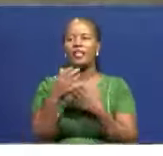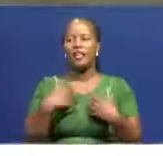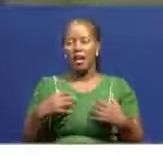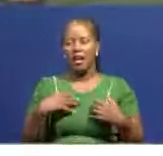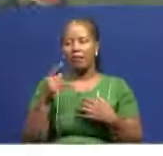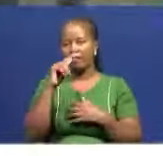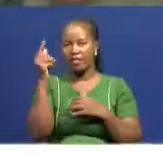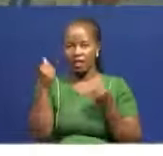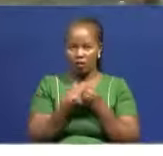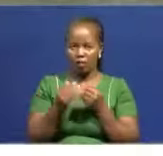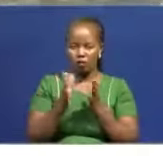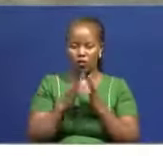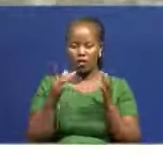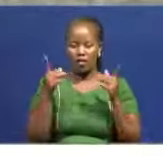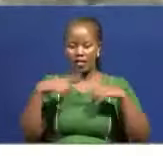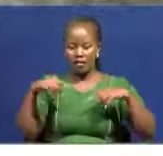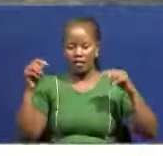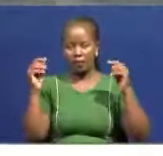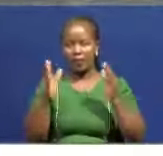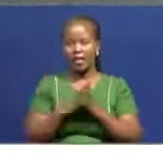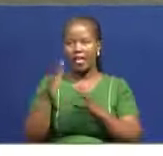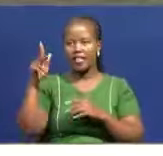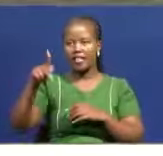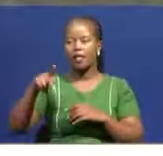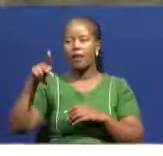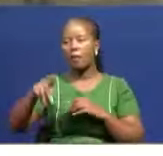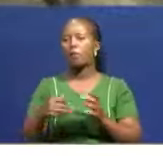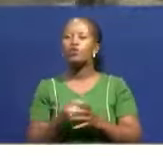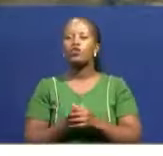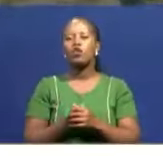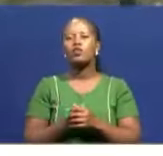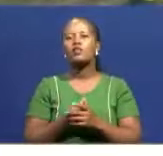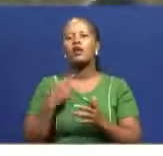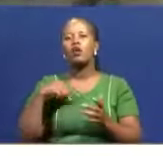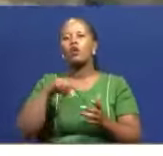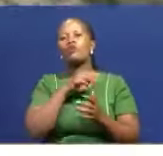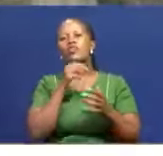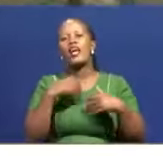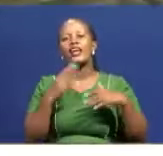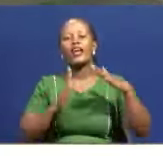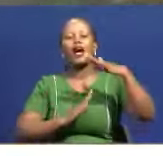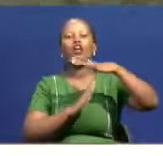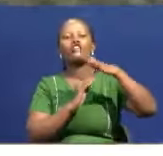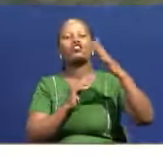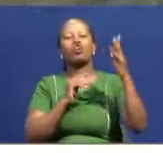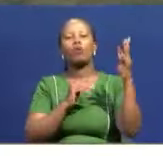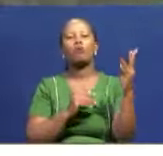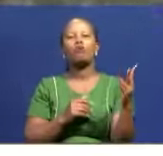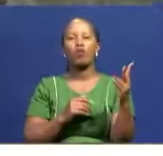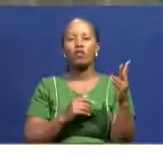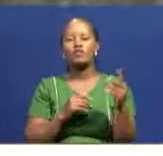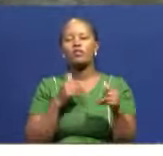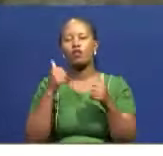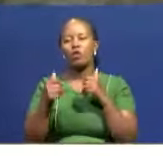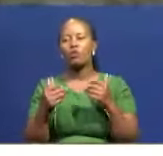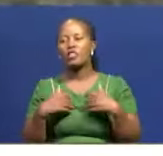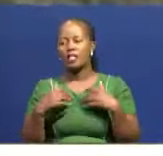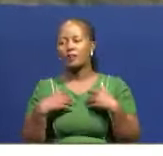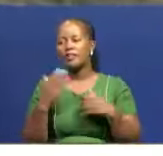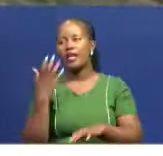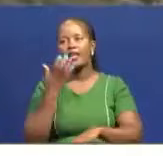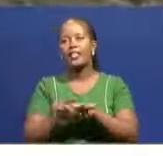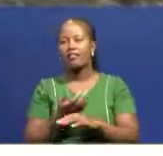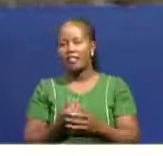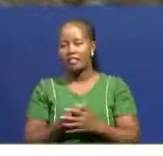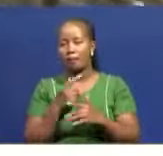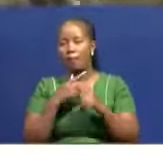Japan. Yeah, I think we'll make the top four. Yeah, that's for sure, because we're tied at the top. Barring a complete disaster, we should make the top four. Ideally,